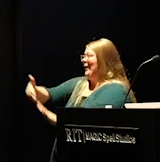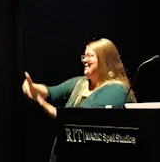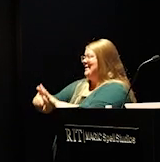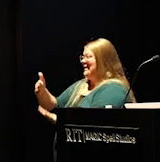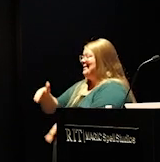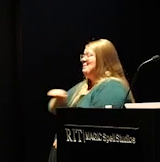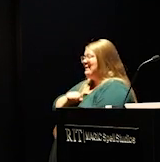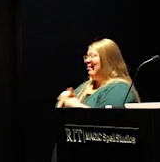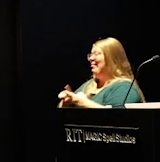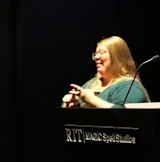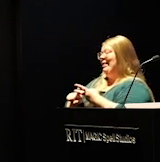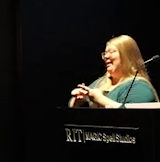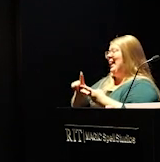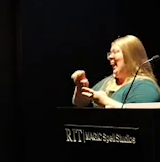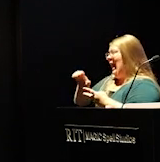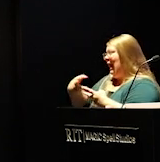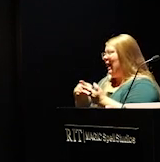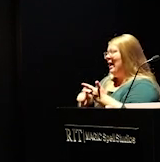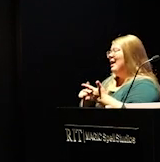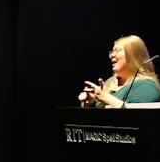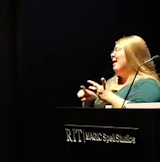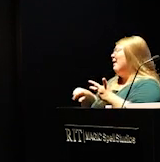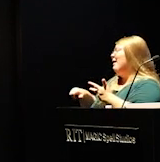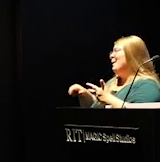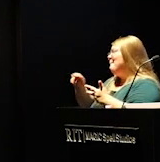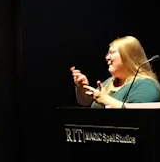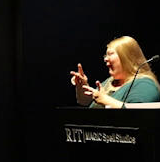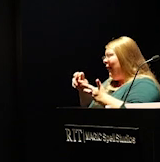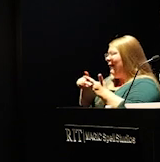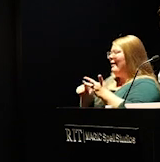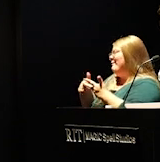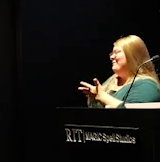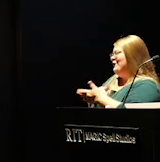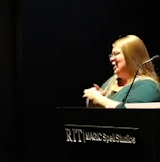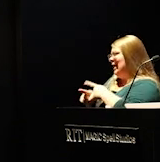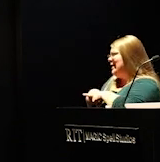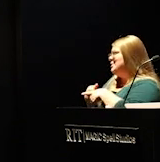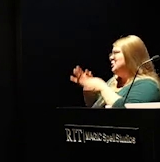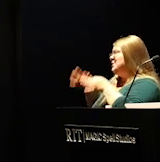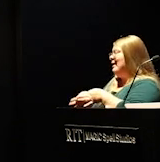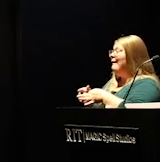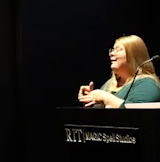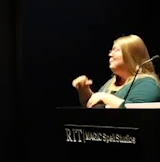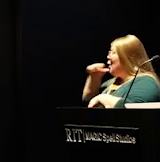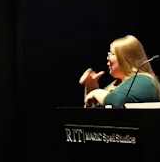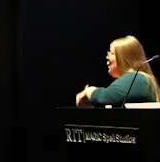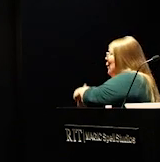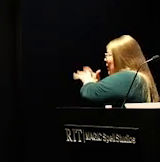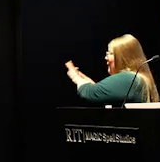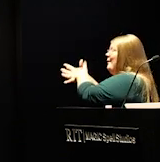and Justin Doucette and Mike Martinez and a whole bunch of others, we run this, we take some time out of our careers and run this festival every year.